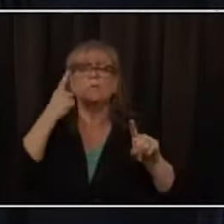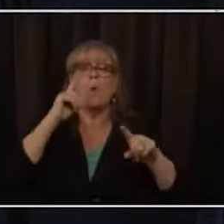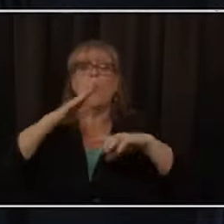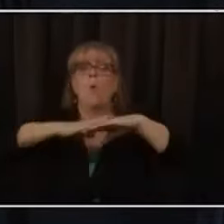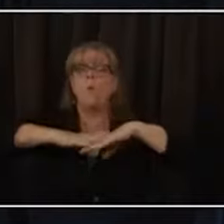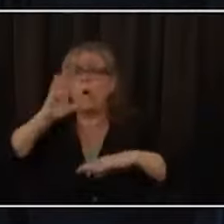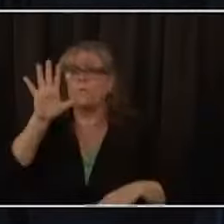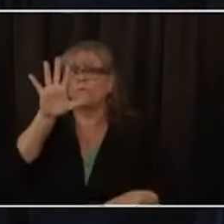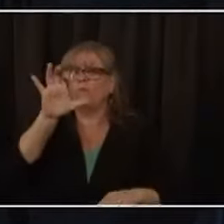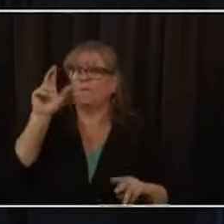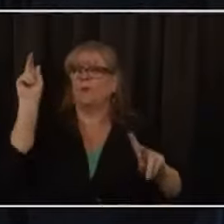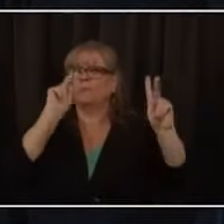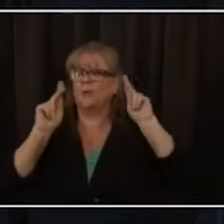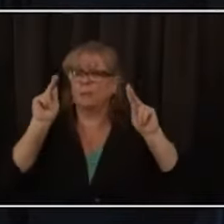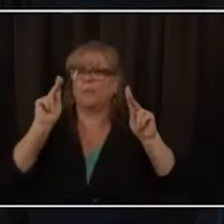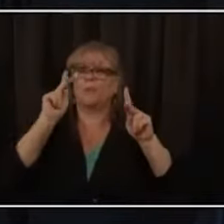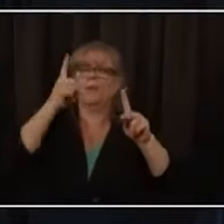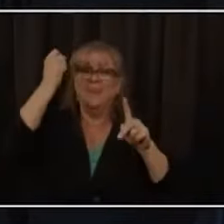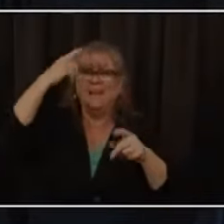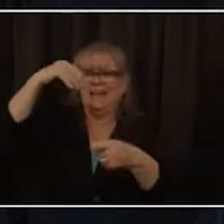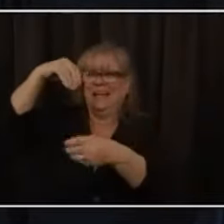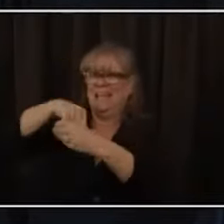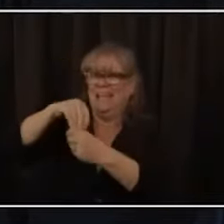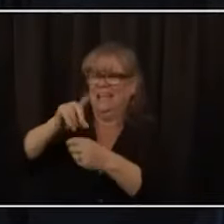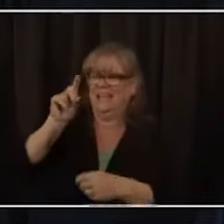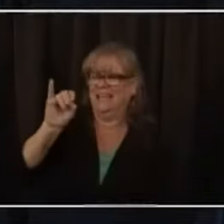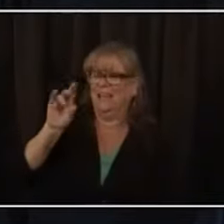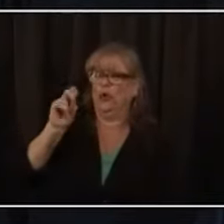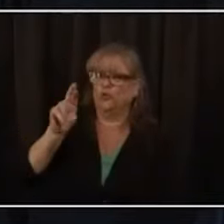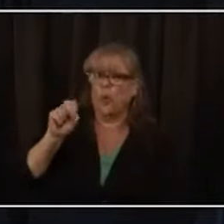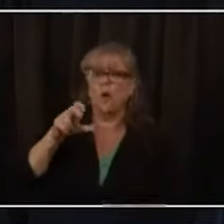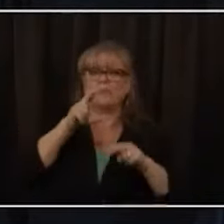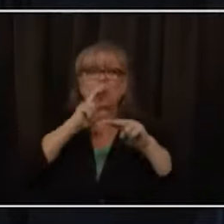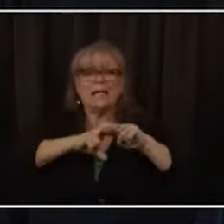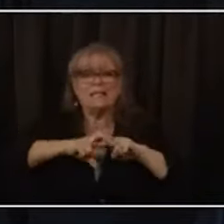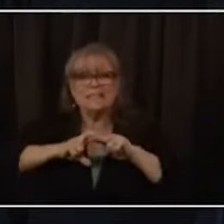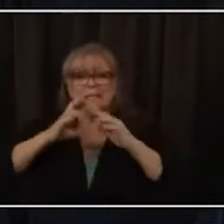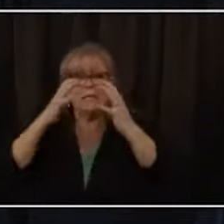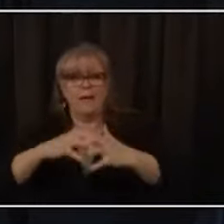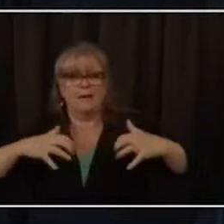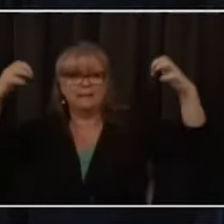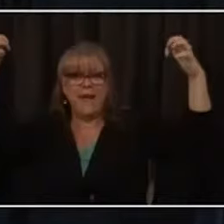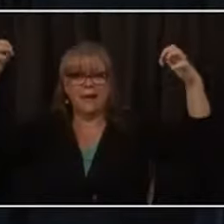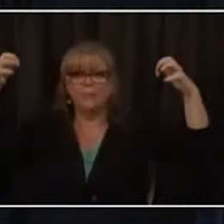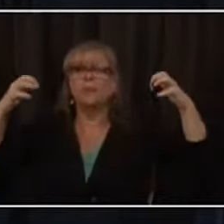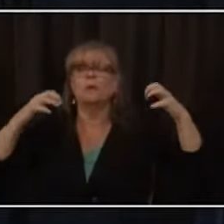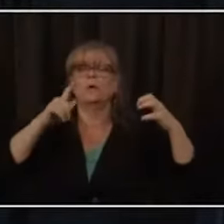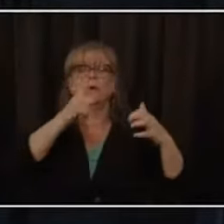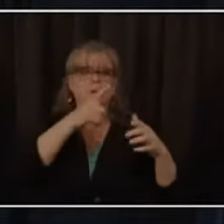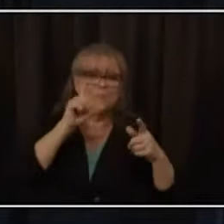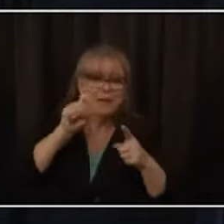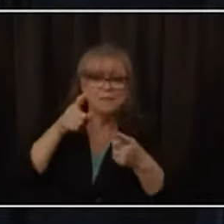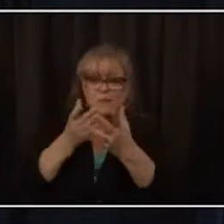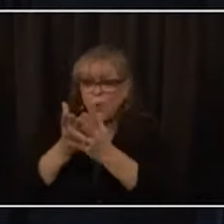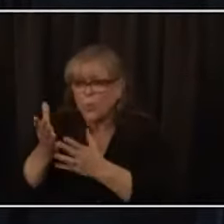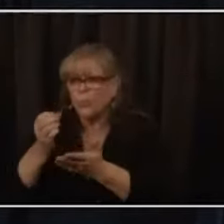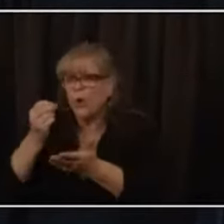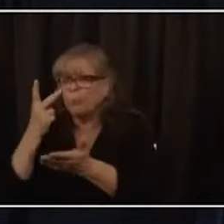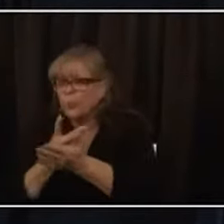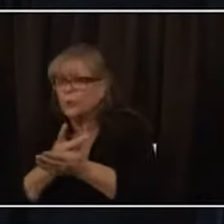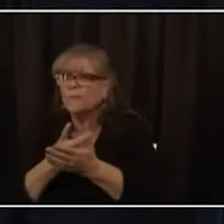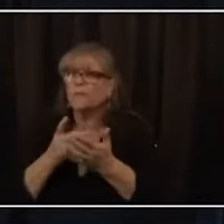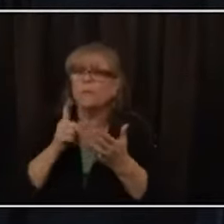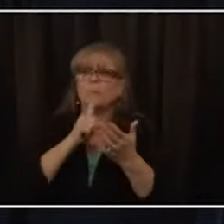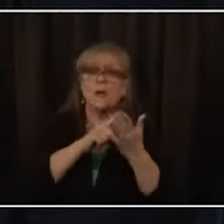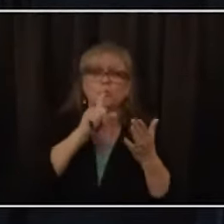events will need to go through a process to make sure that they are done in a safe way and don't become super spreader events. Doesn't mean they